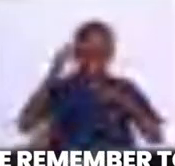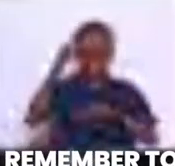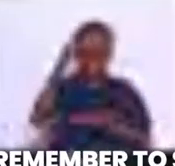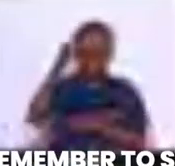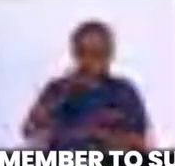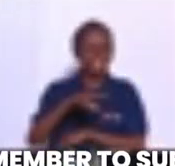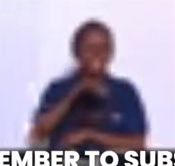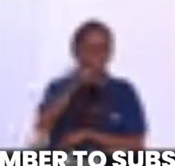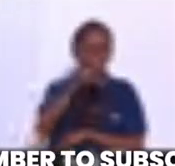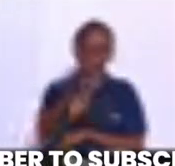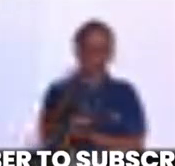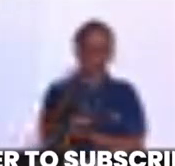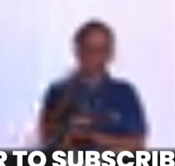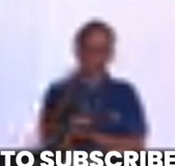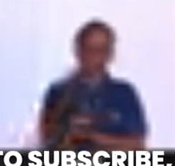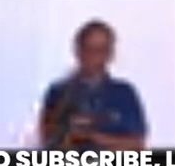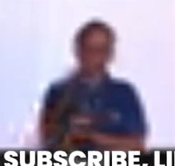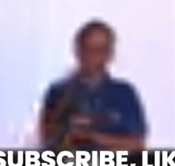question.